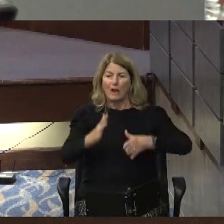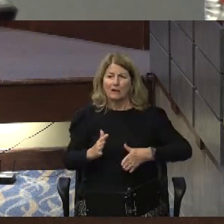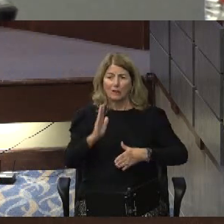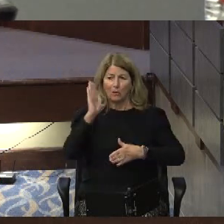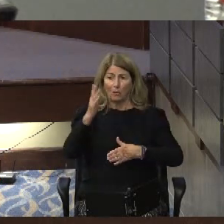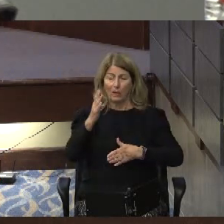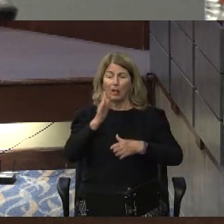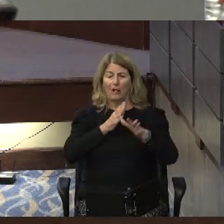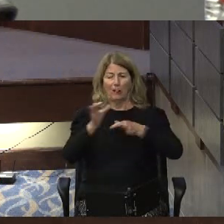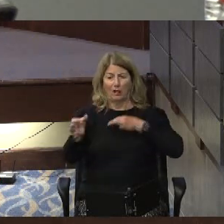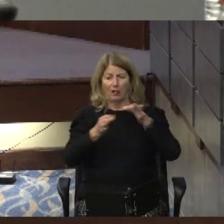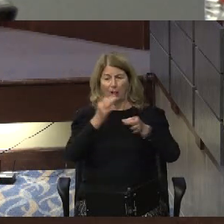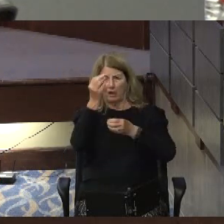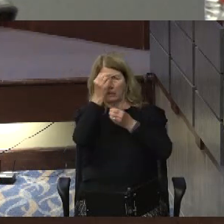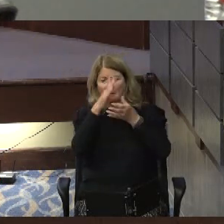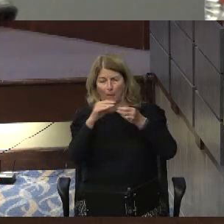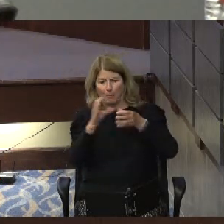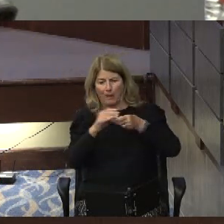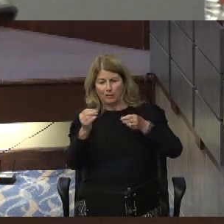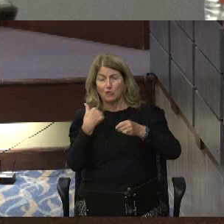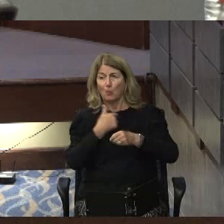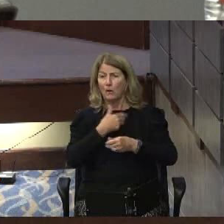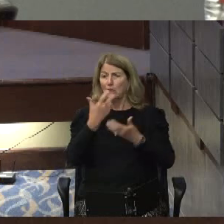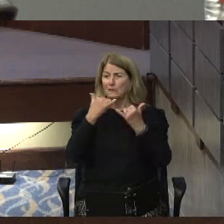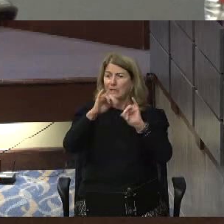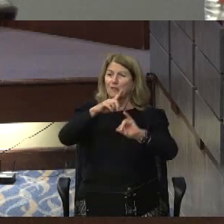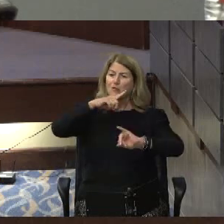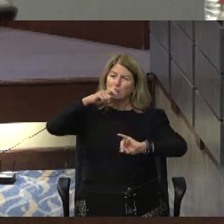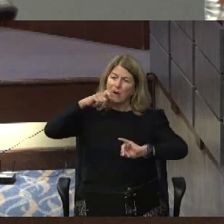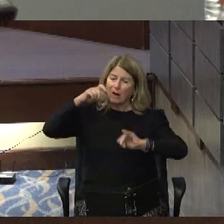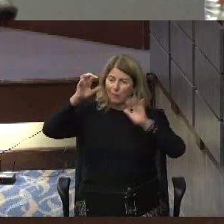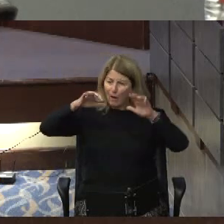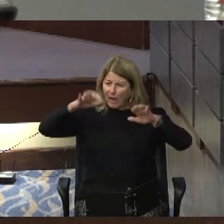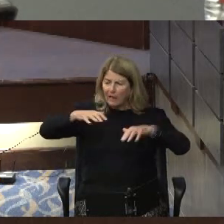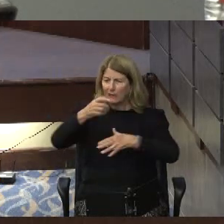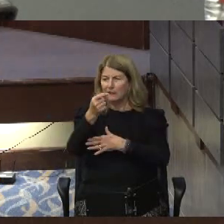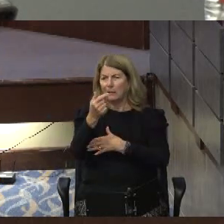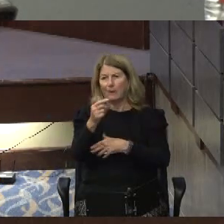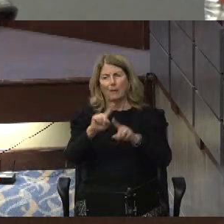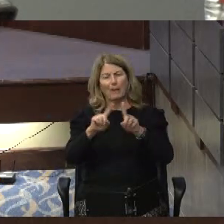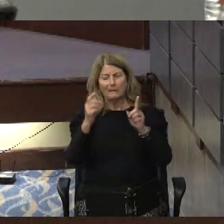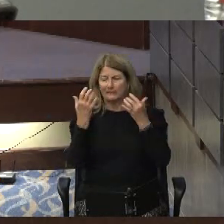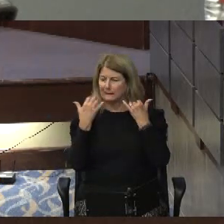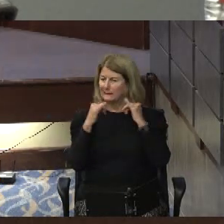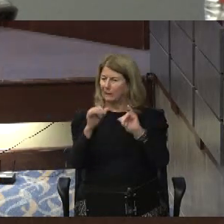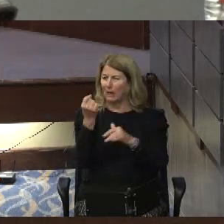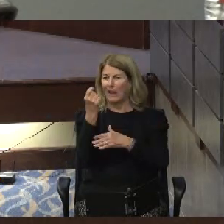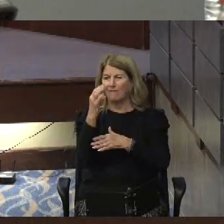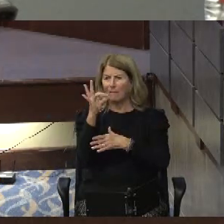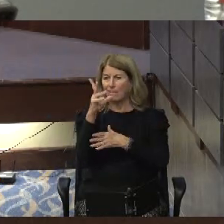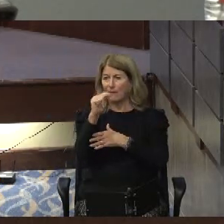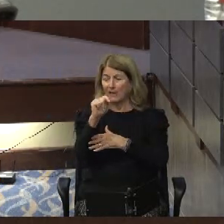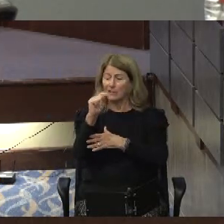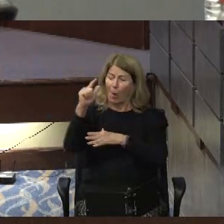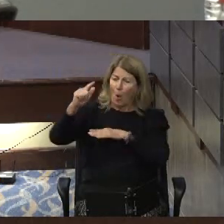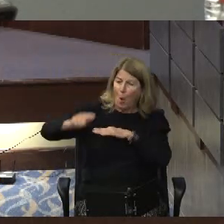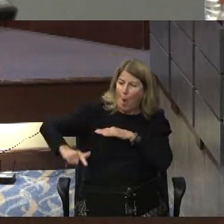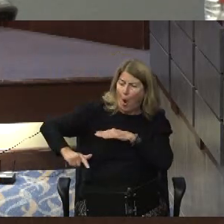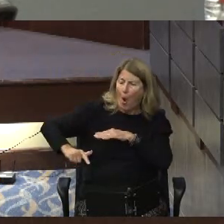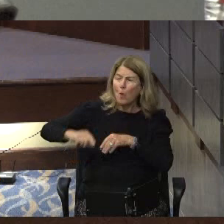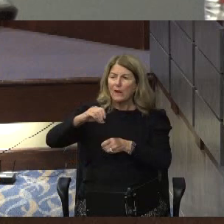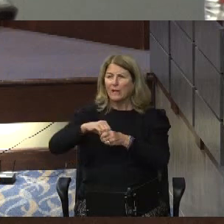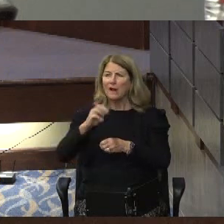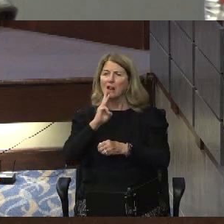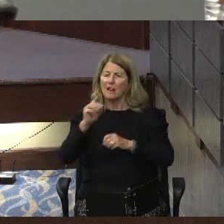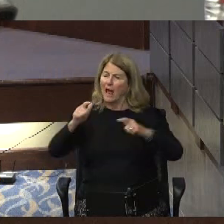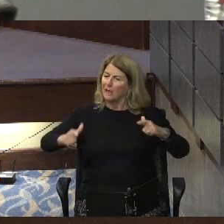Monica, that we are still in a drought. It has been raining a little bit, but we are still 11 feet low at the lake, which is not the way you want to start the